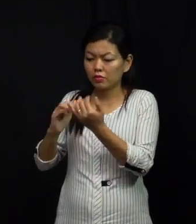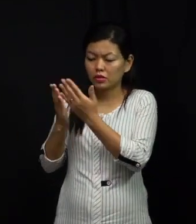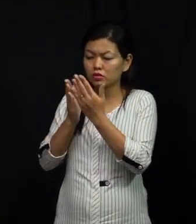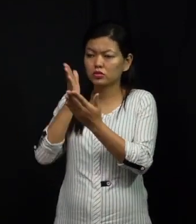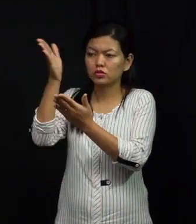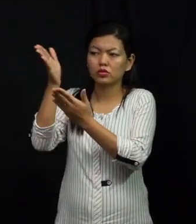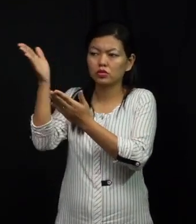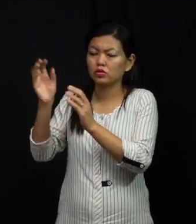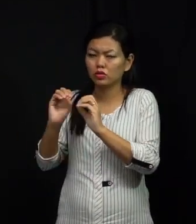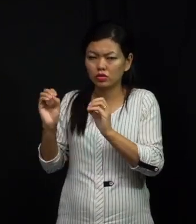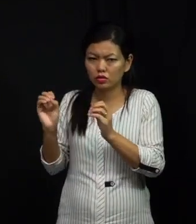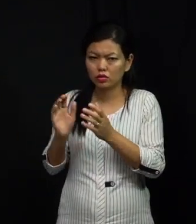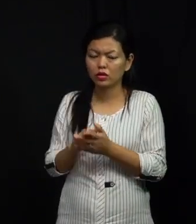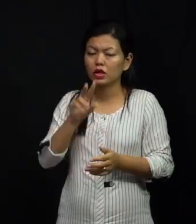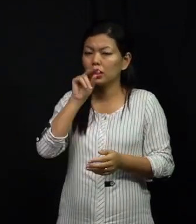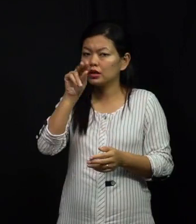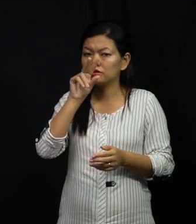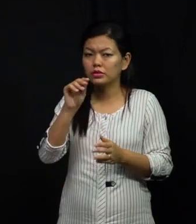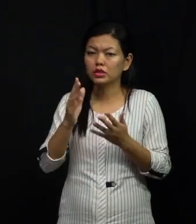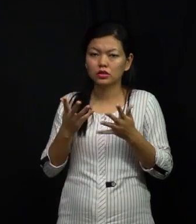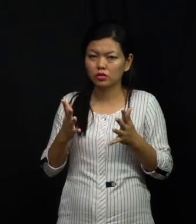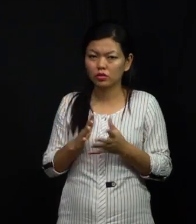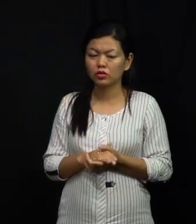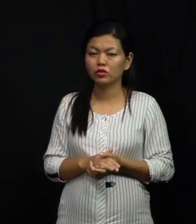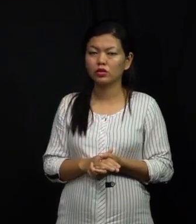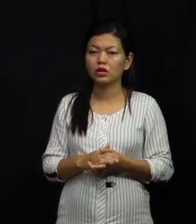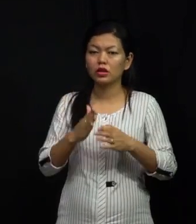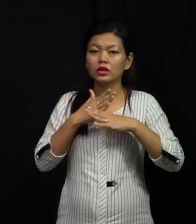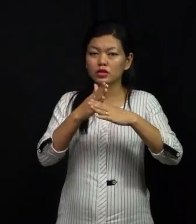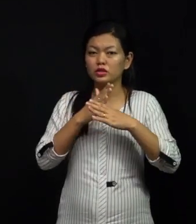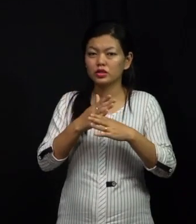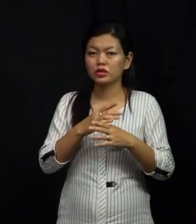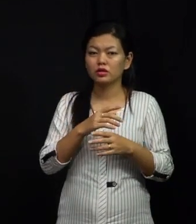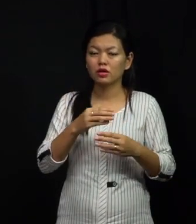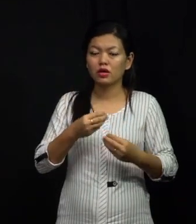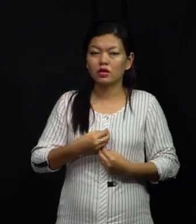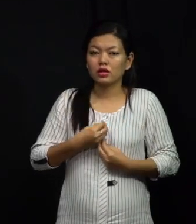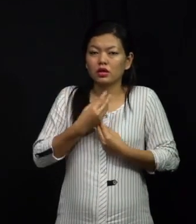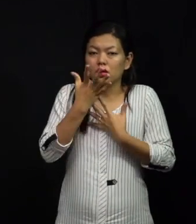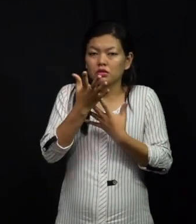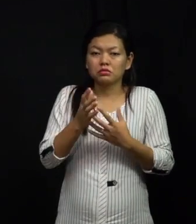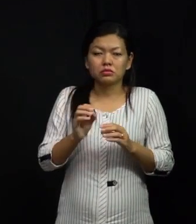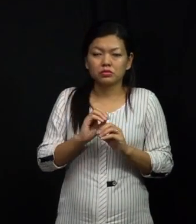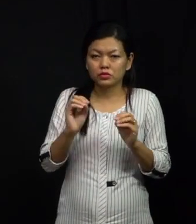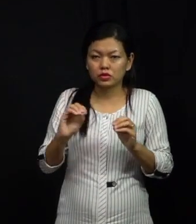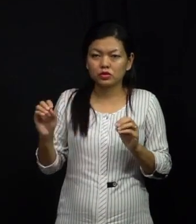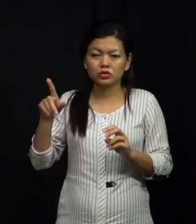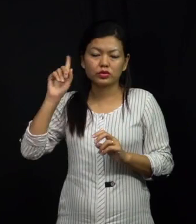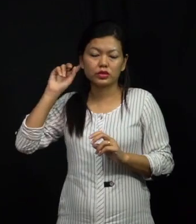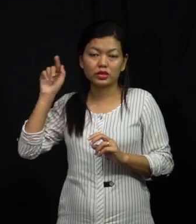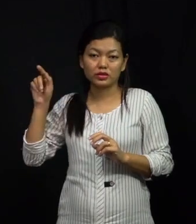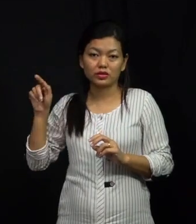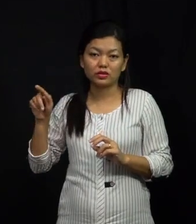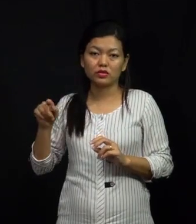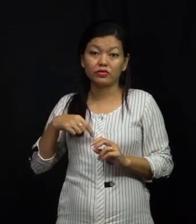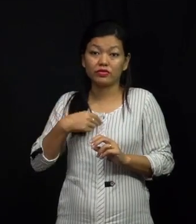so no development is going around. We must not think like that, because ancient philosophers, they were of the opinion